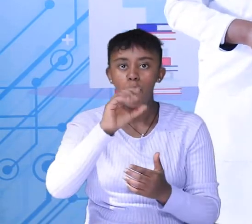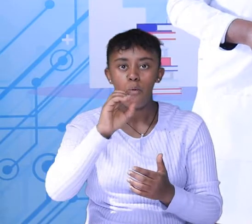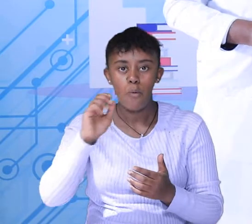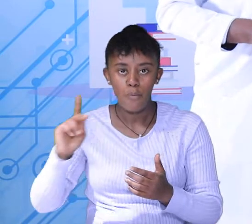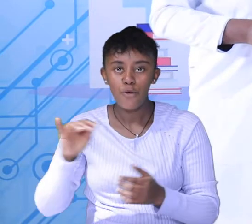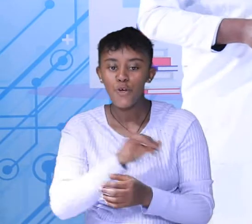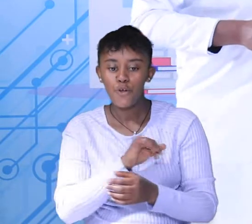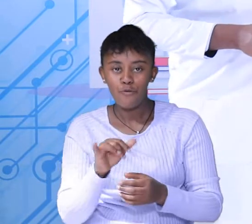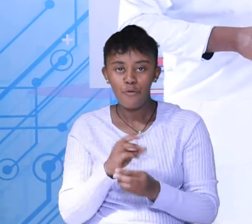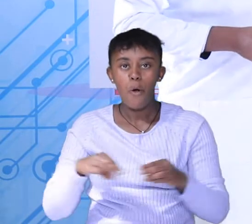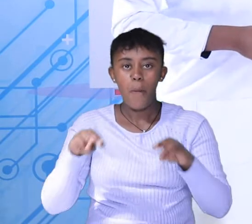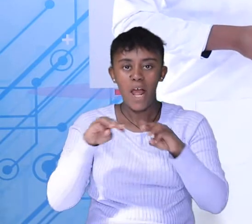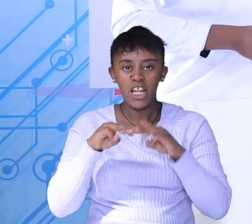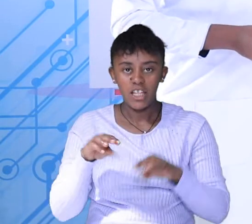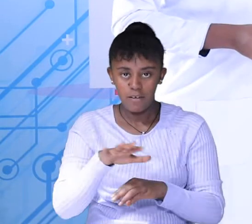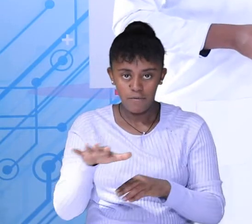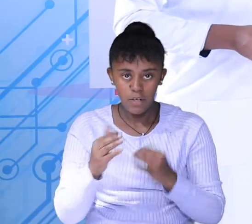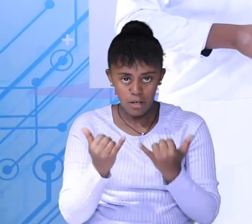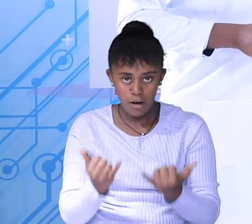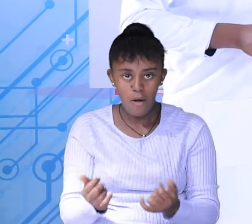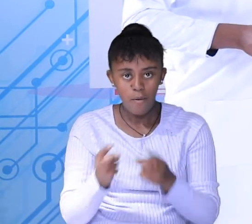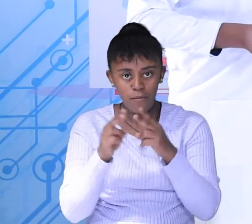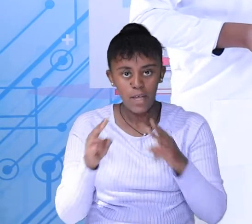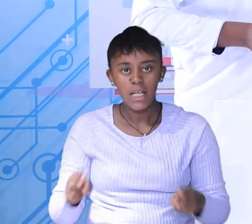are perpendicular. So let's see this one.